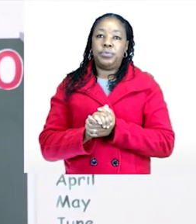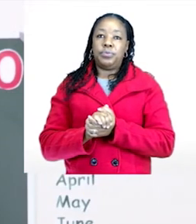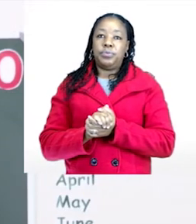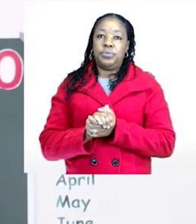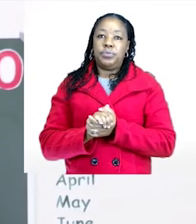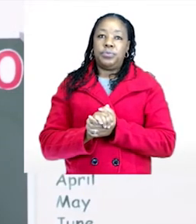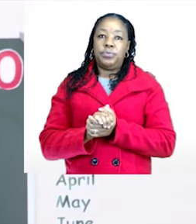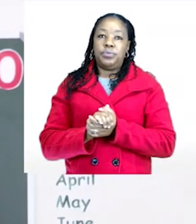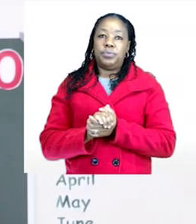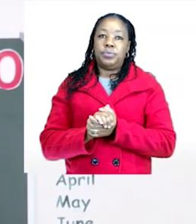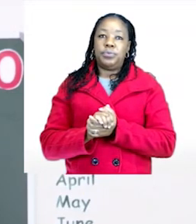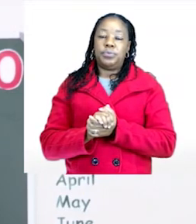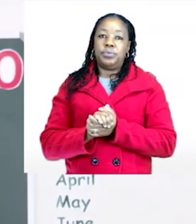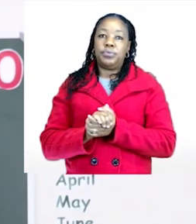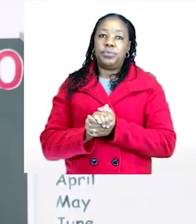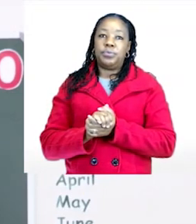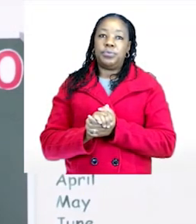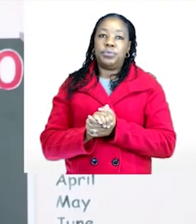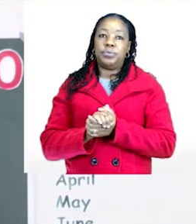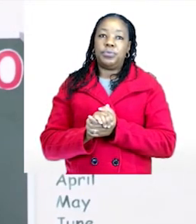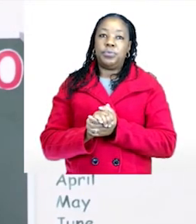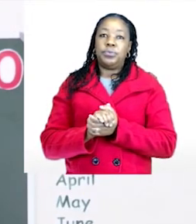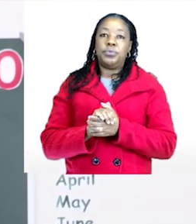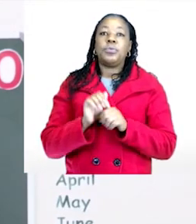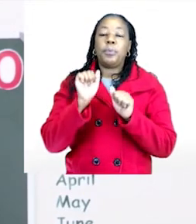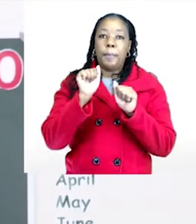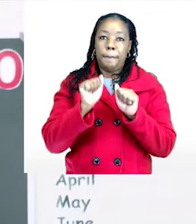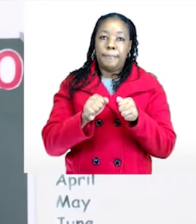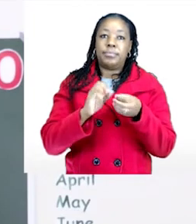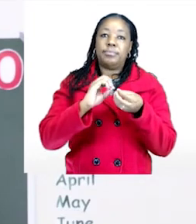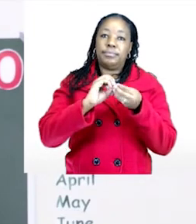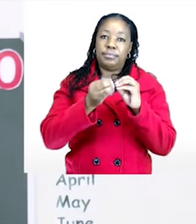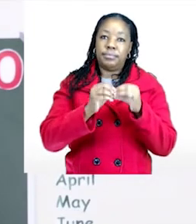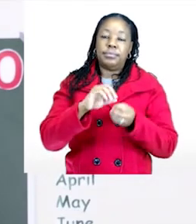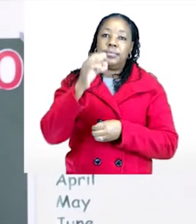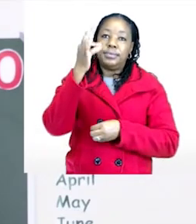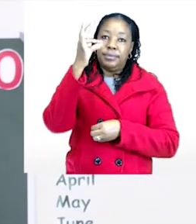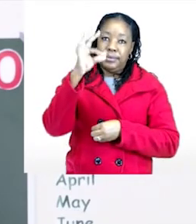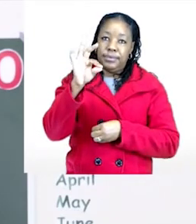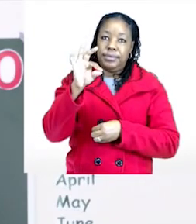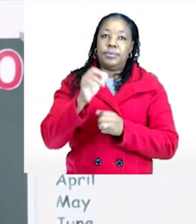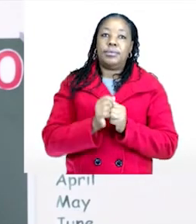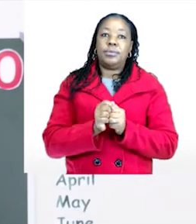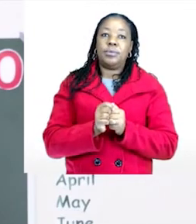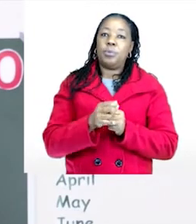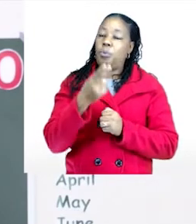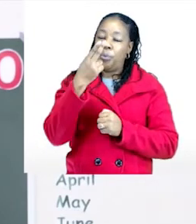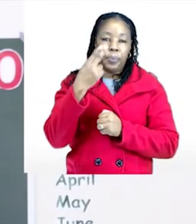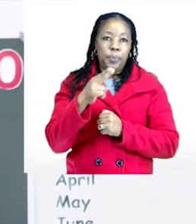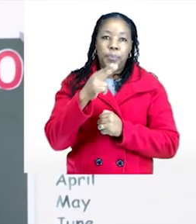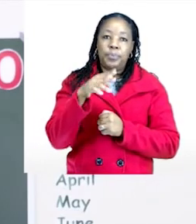you write number 9, you make sure you write number 9 without picking up